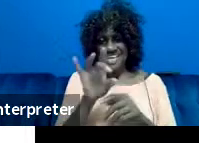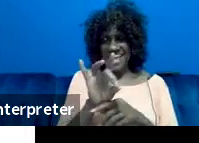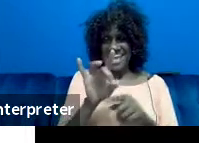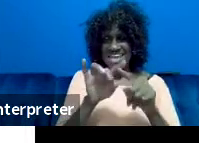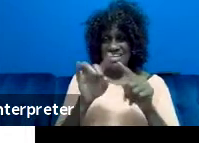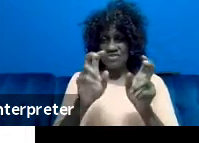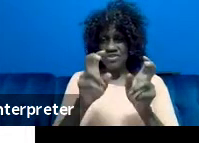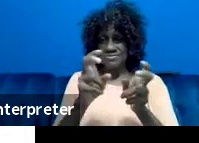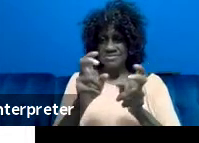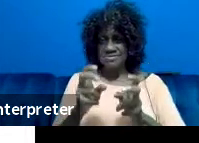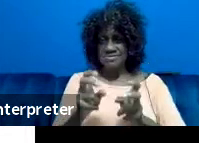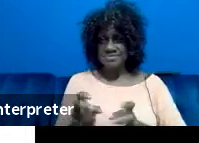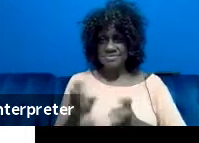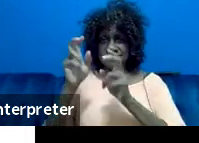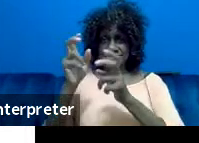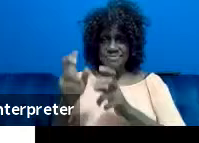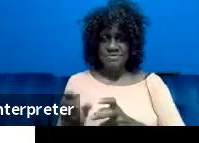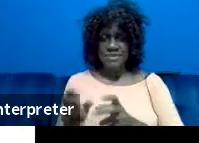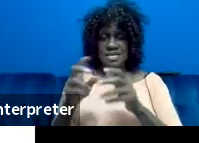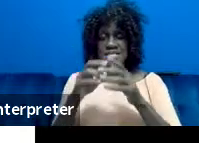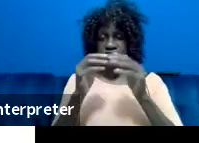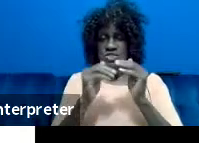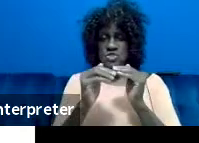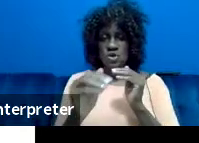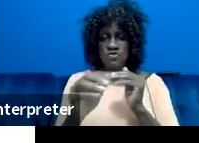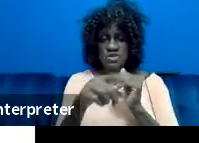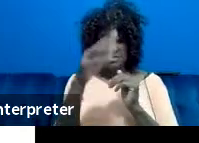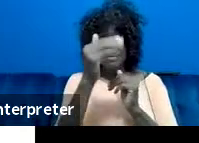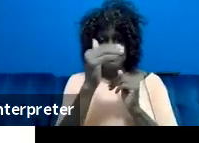topics that are addressed. The surface, the clear width